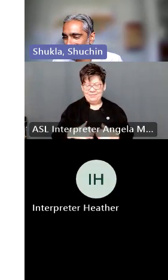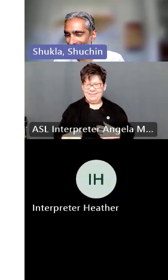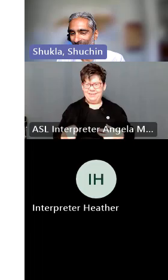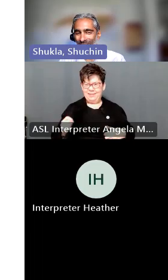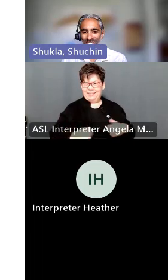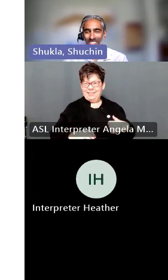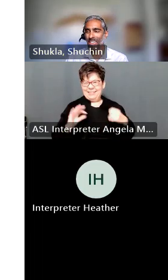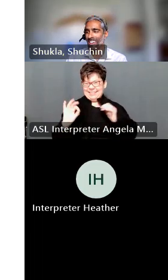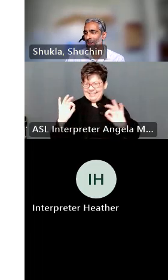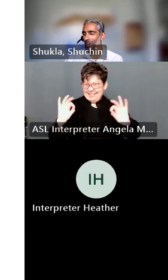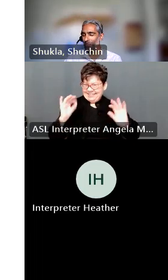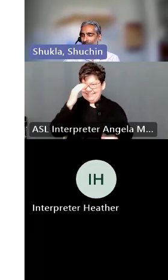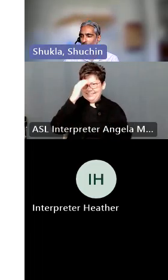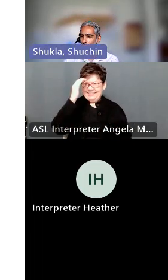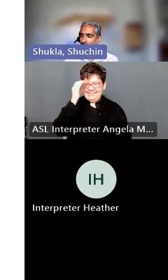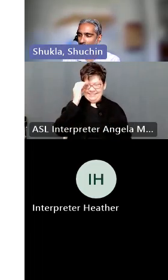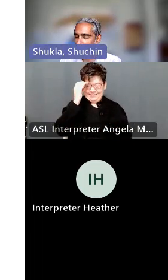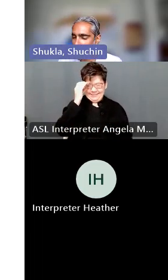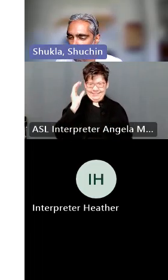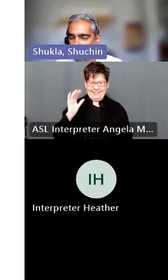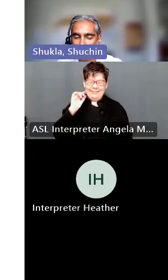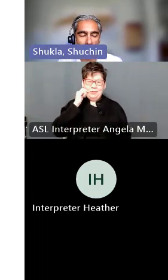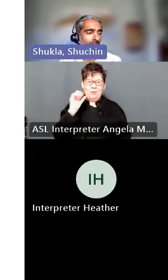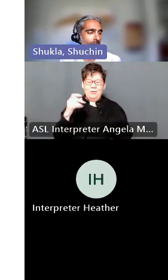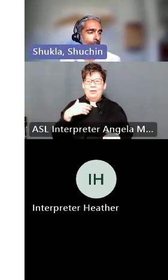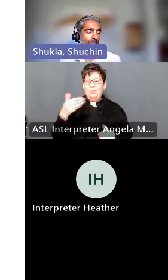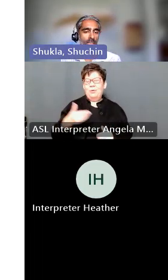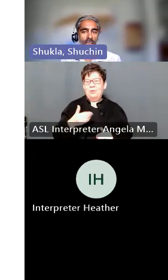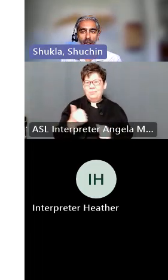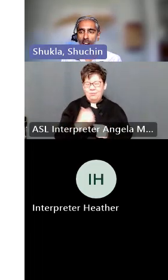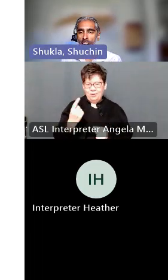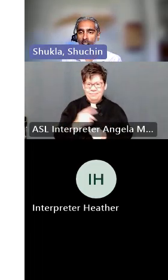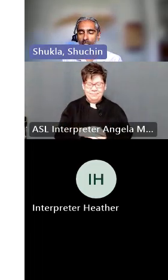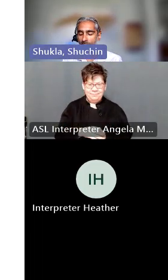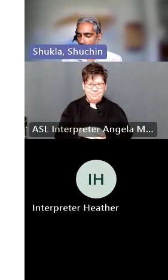excellent. Cool. So welcome, everyone.